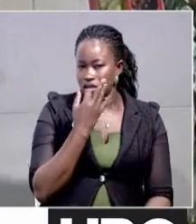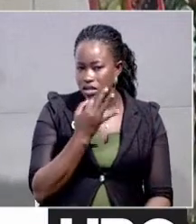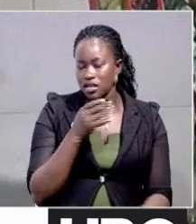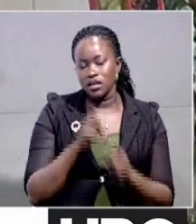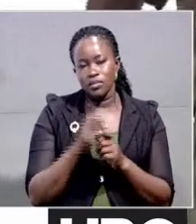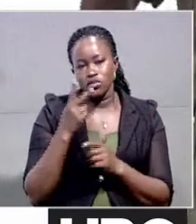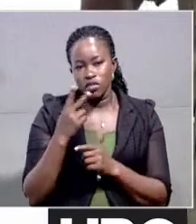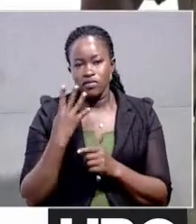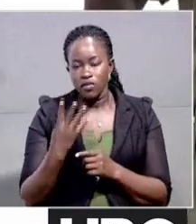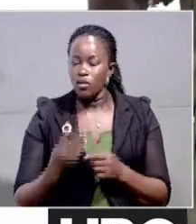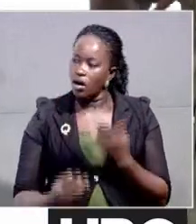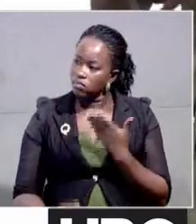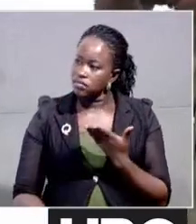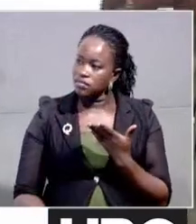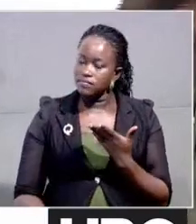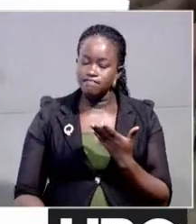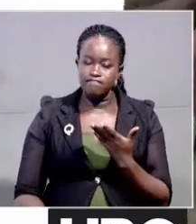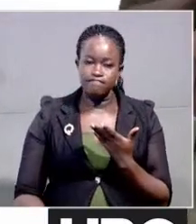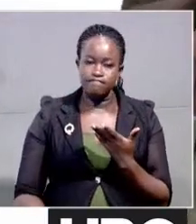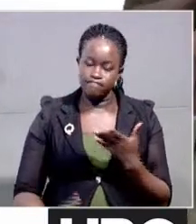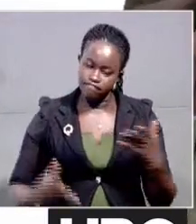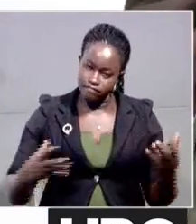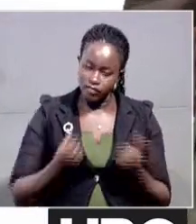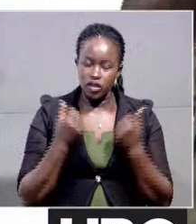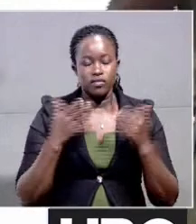this robbery.